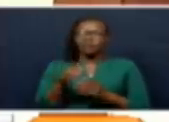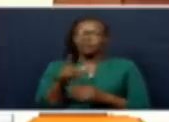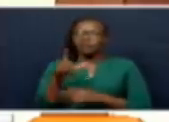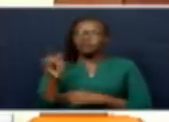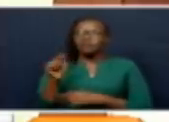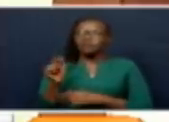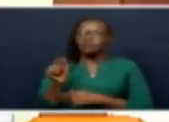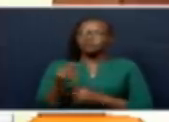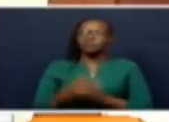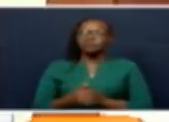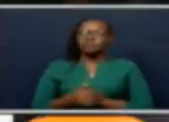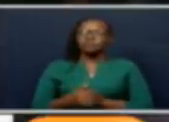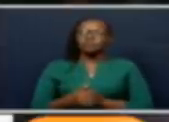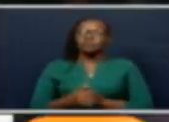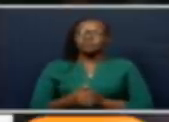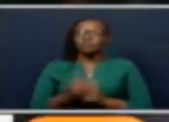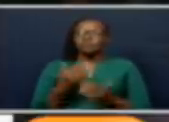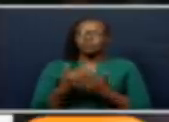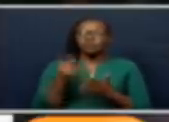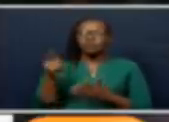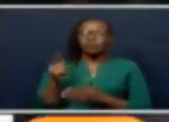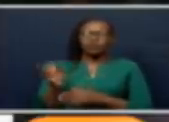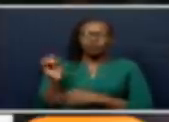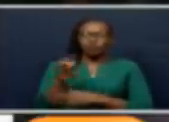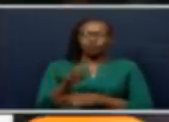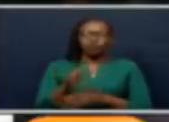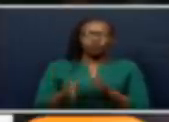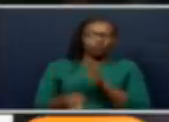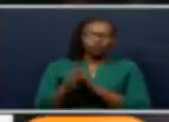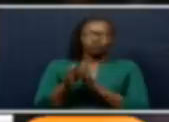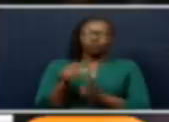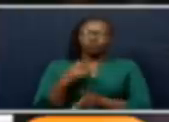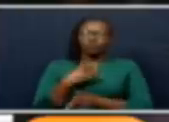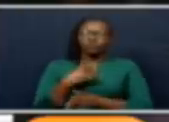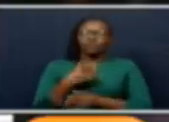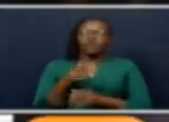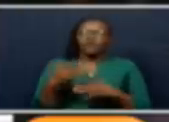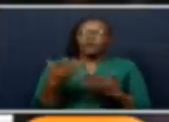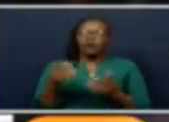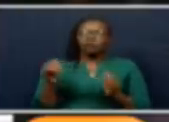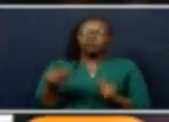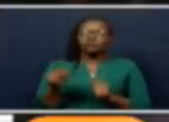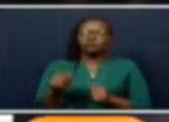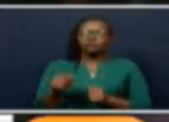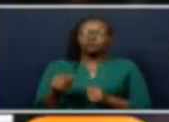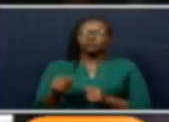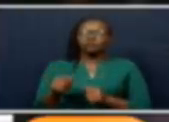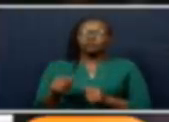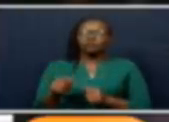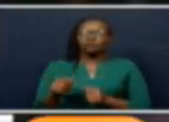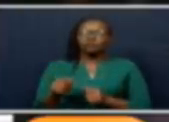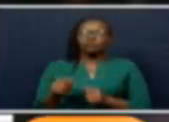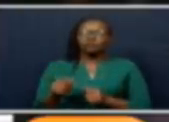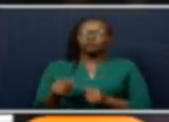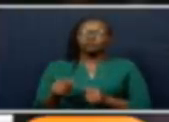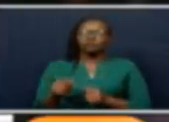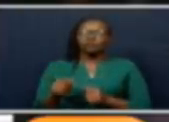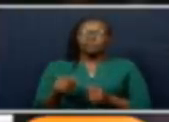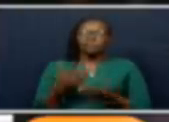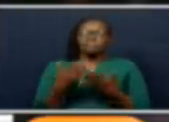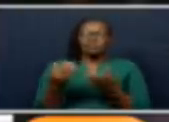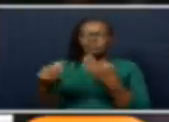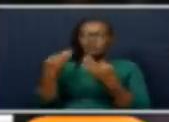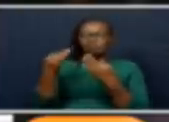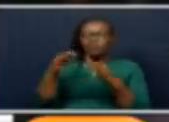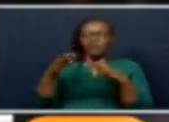Yeah? Yeah. Before you deport Miguna. Yeah. He asks, well, how can we deal with this guy? I will tell him, leave this guy,